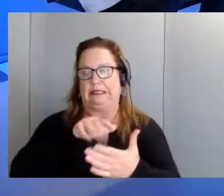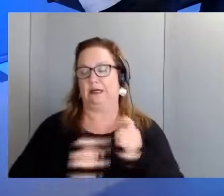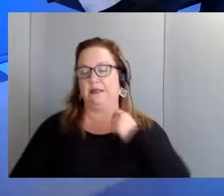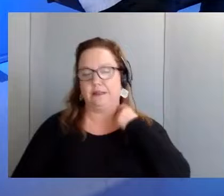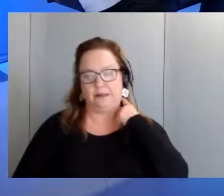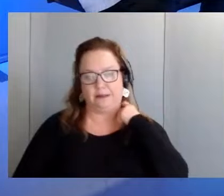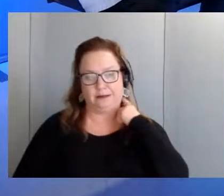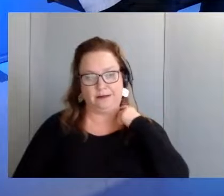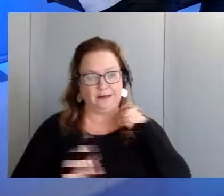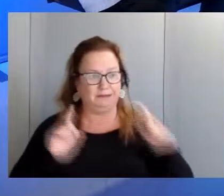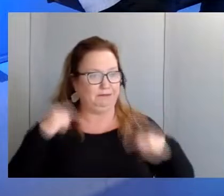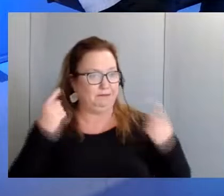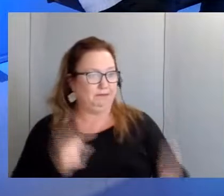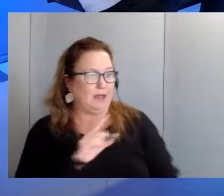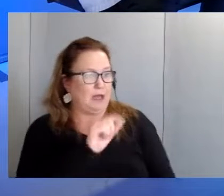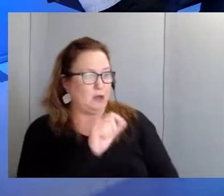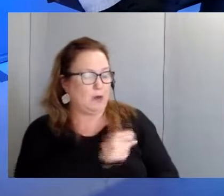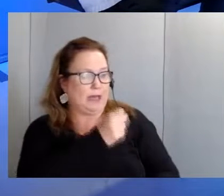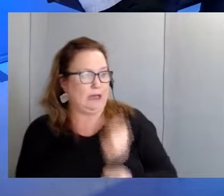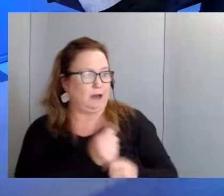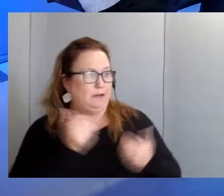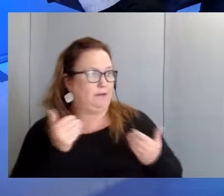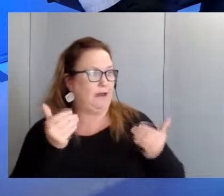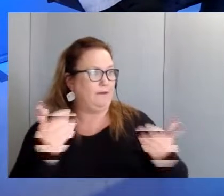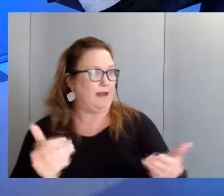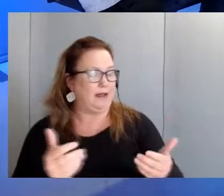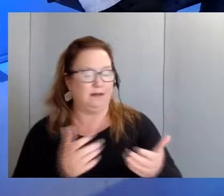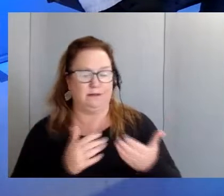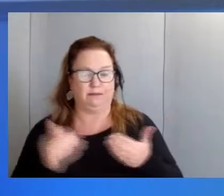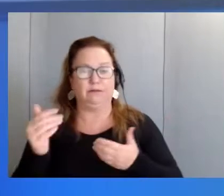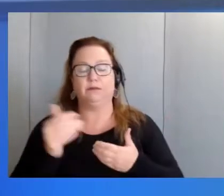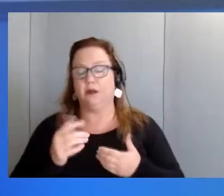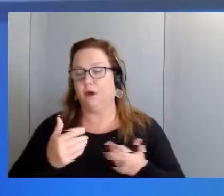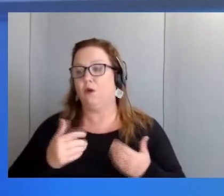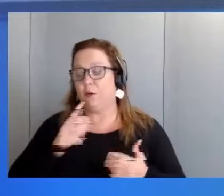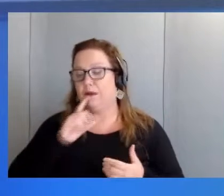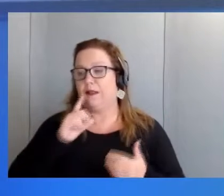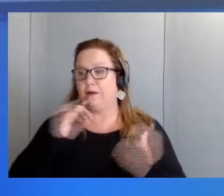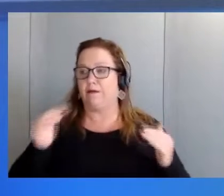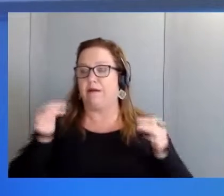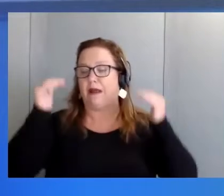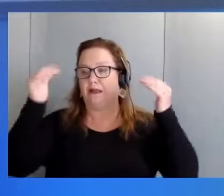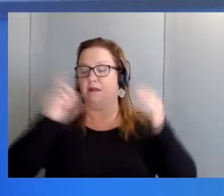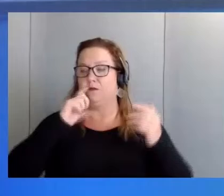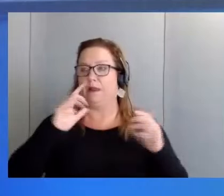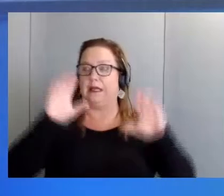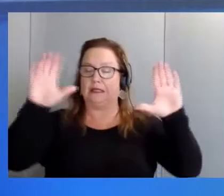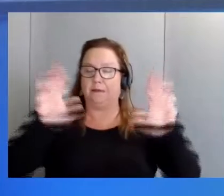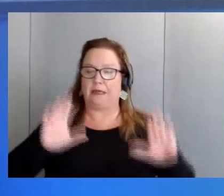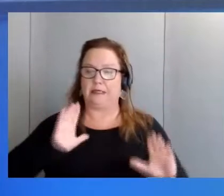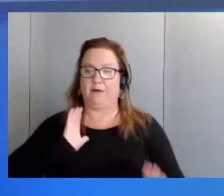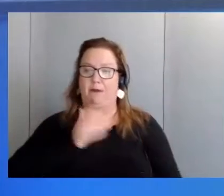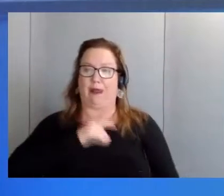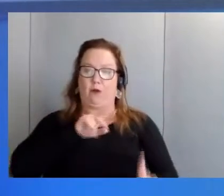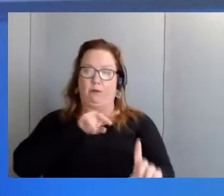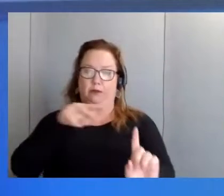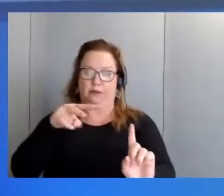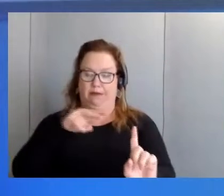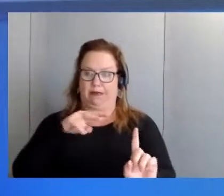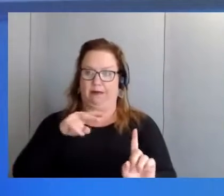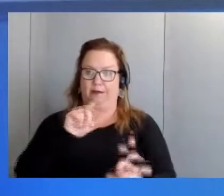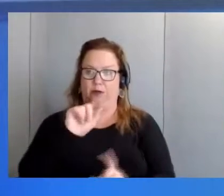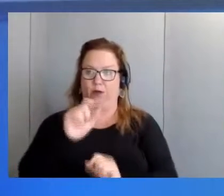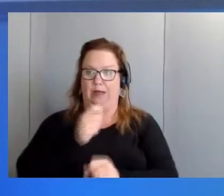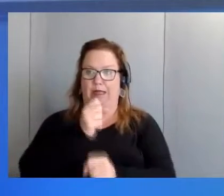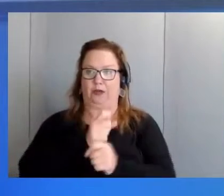come in the last 20 years, would you say? We've come a long way. I mean, it's pretty amazing from my perspective how much things have